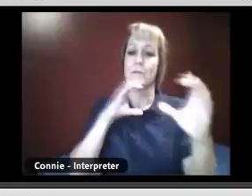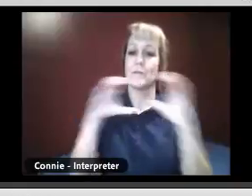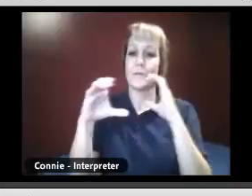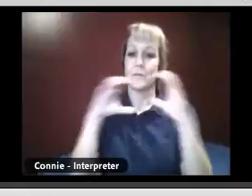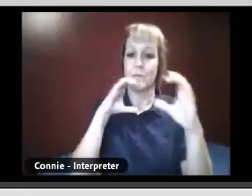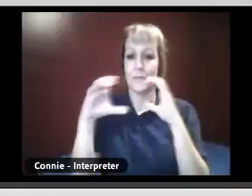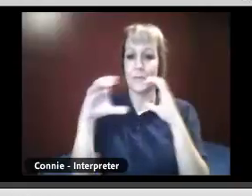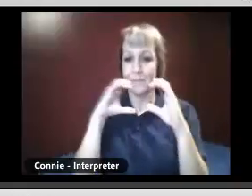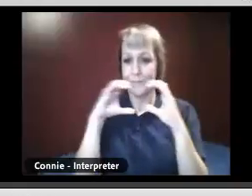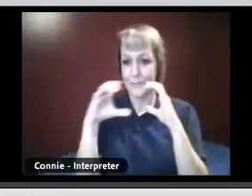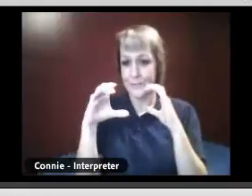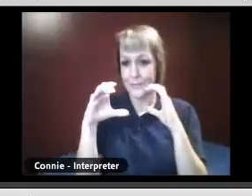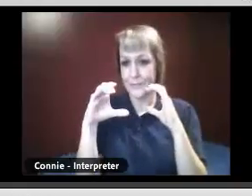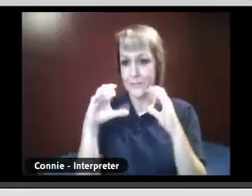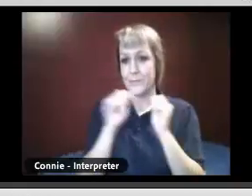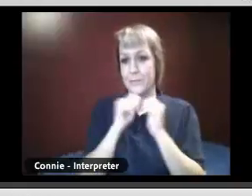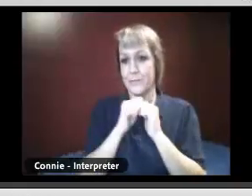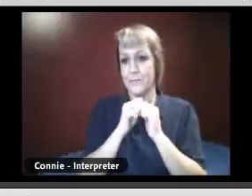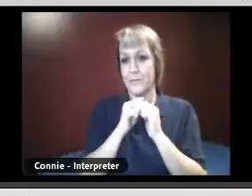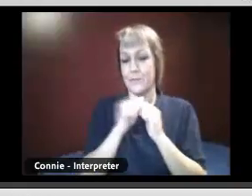we have with the individuals,